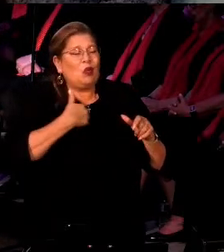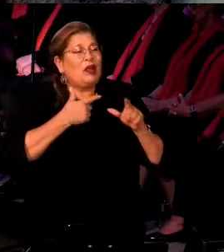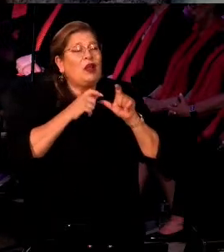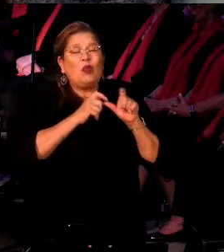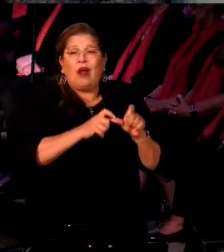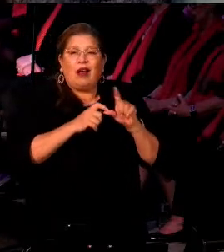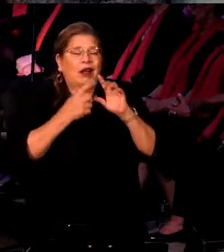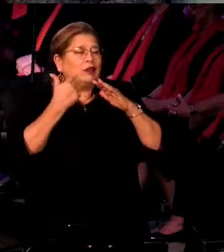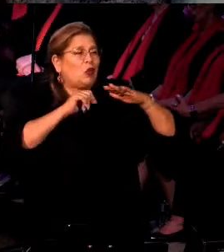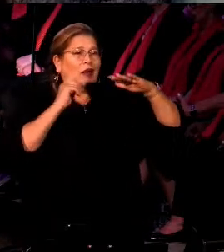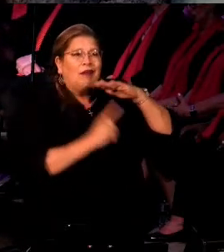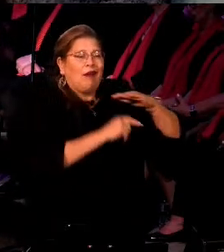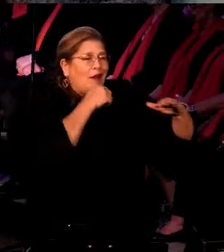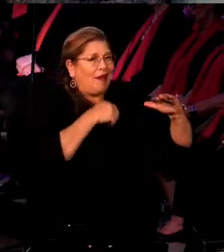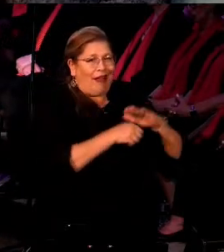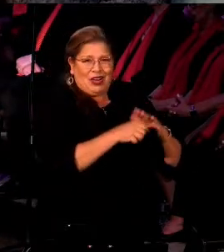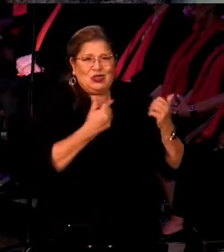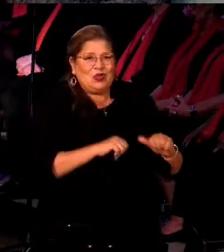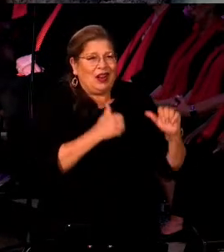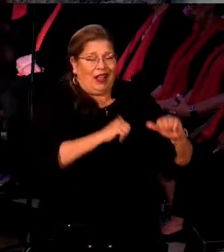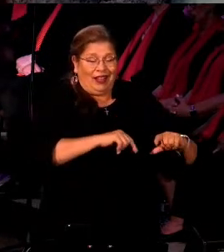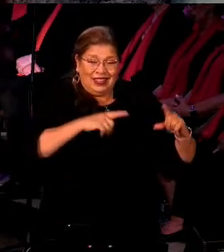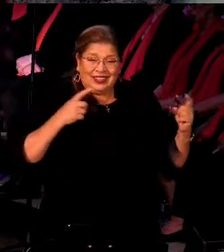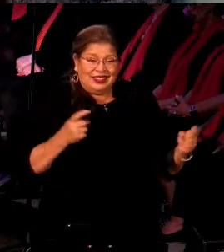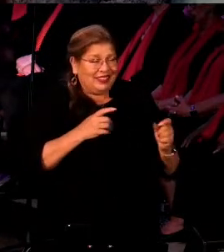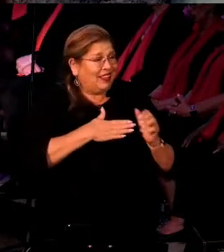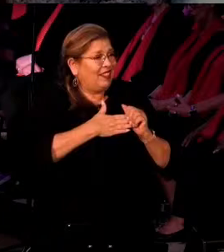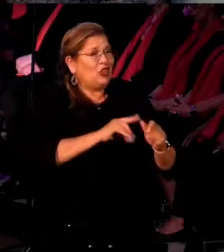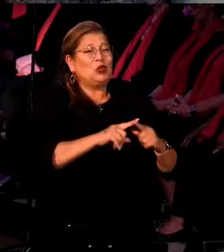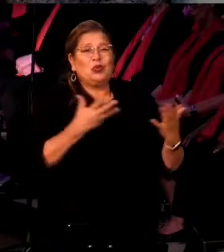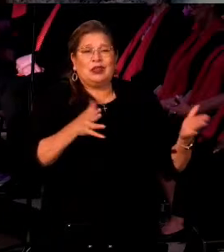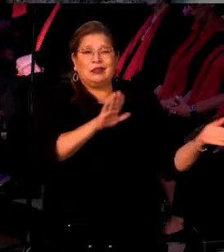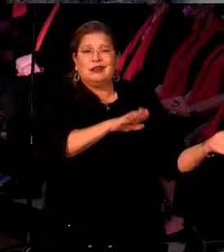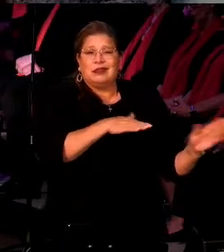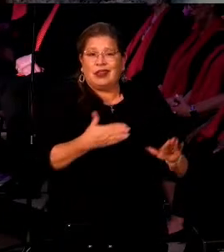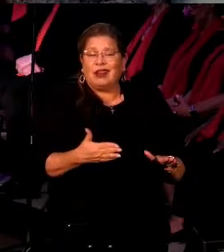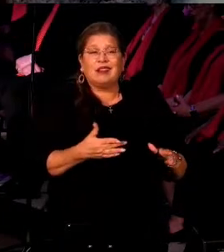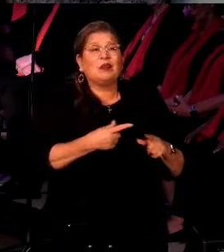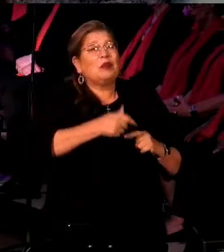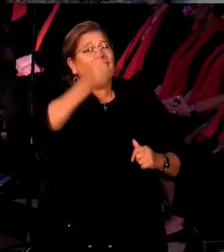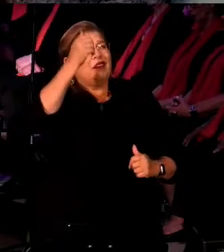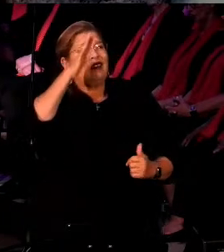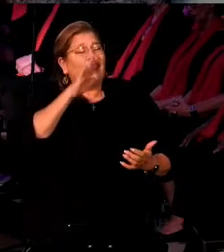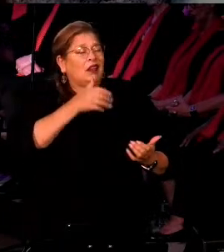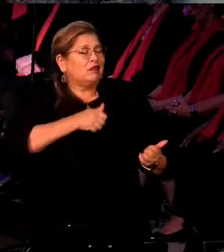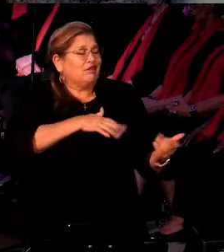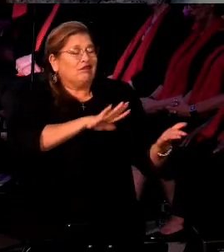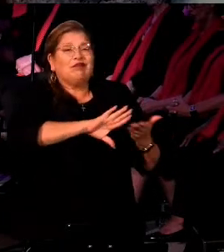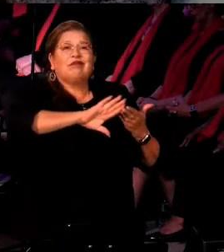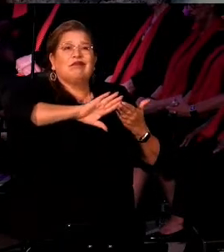to hide. And ultimately, sin led us to death and being cast out of God's presence.